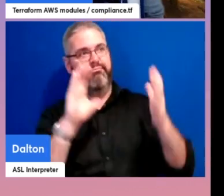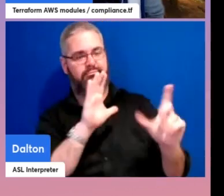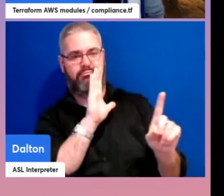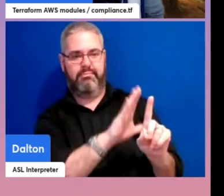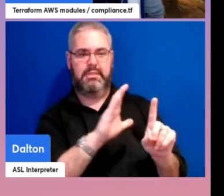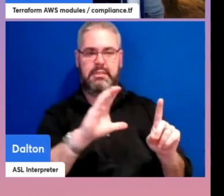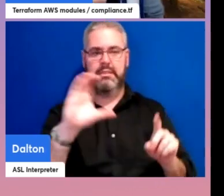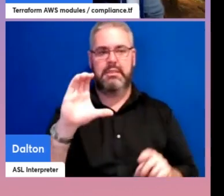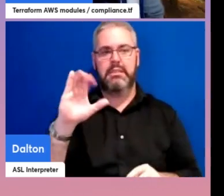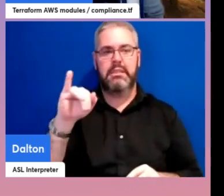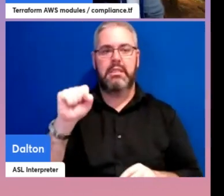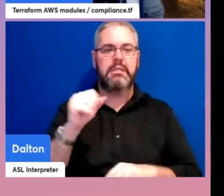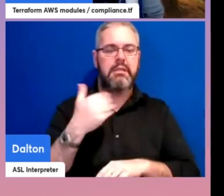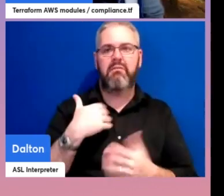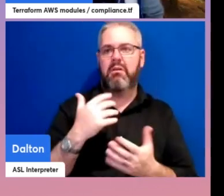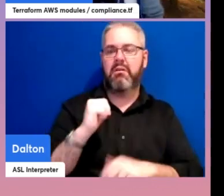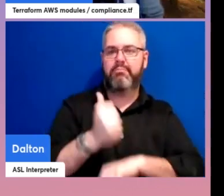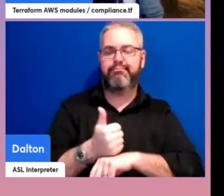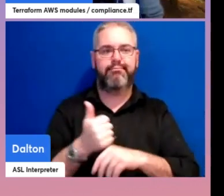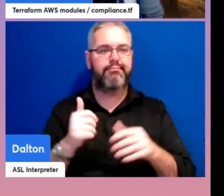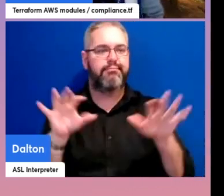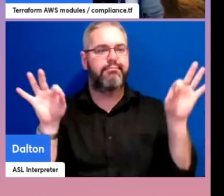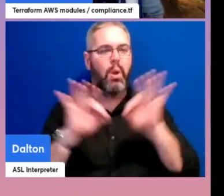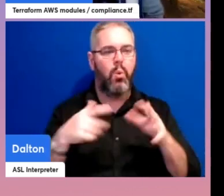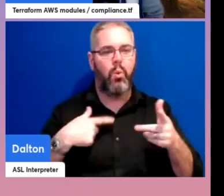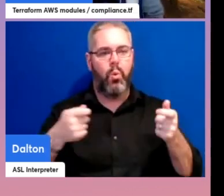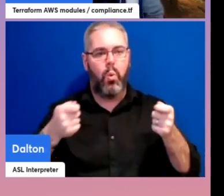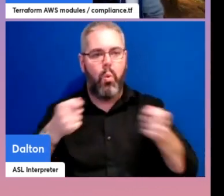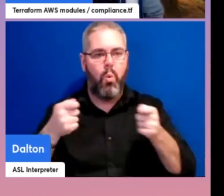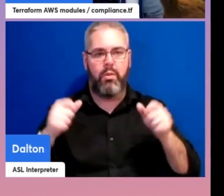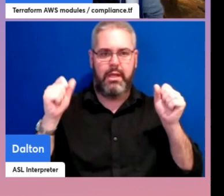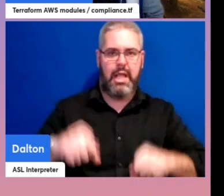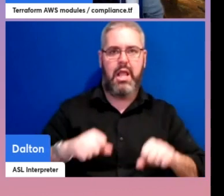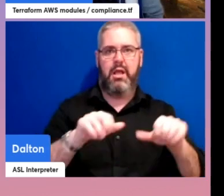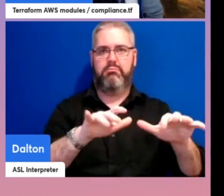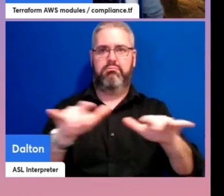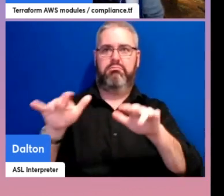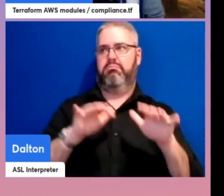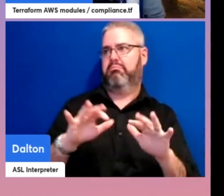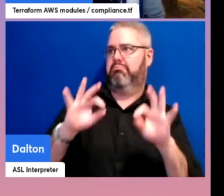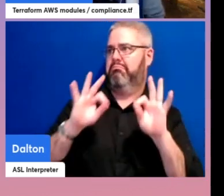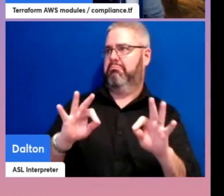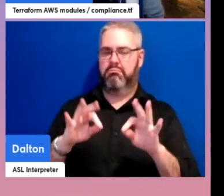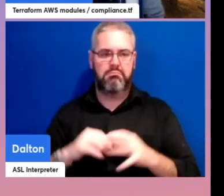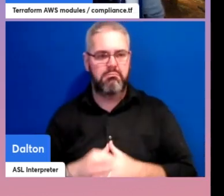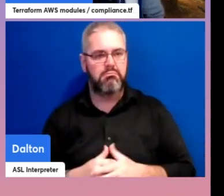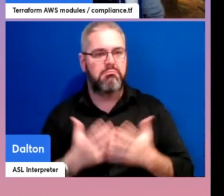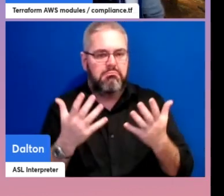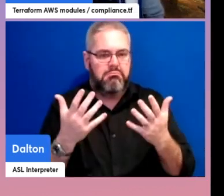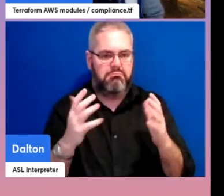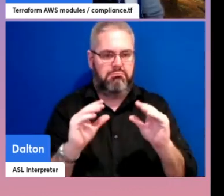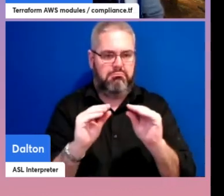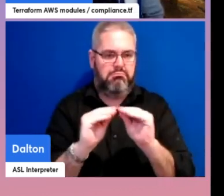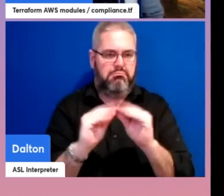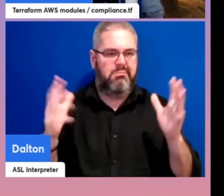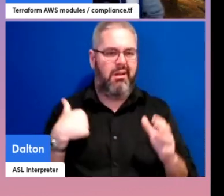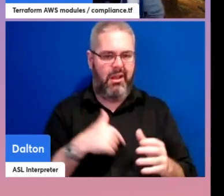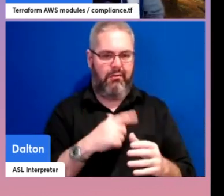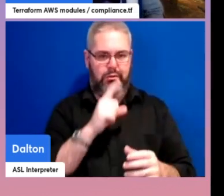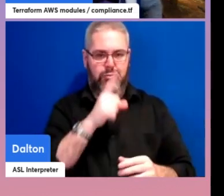put some controls around, and you will be good to go. Of course, it's oversimplification, but you get the